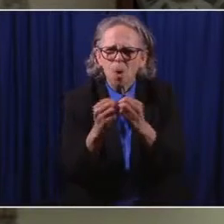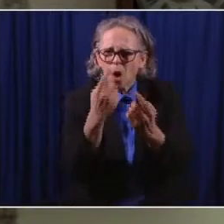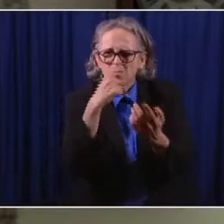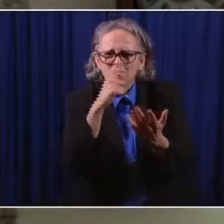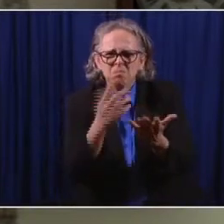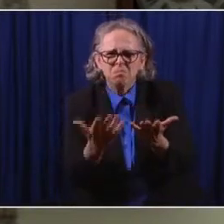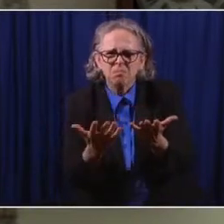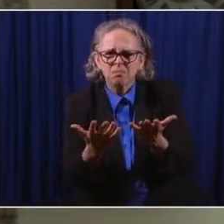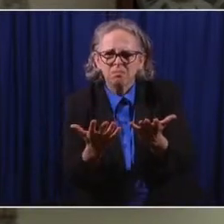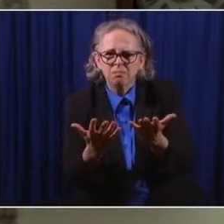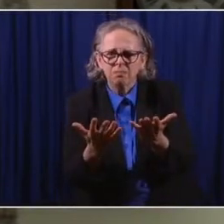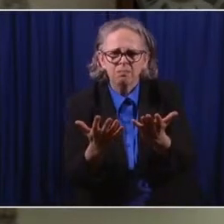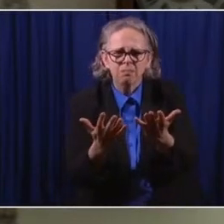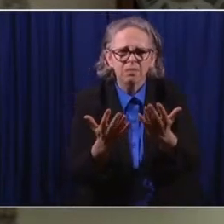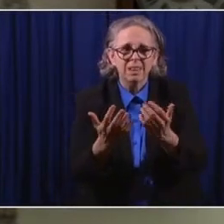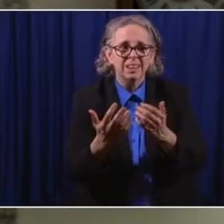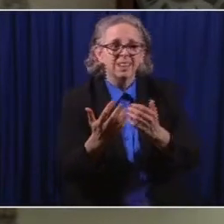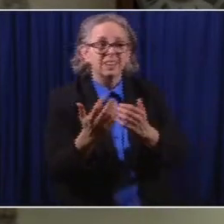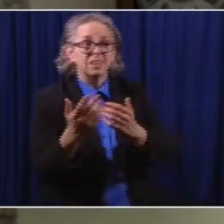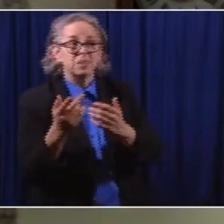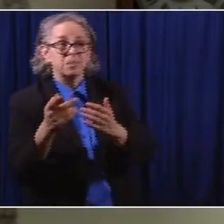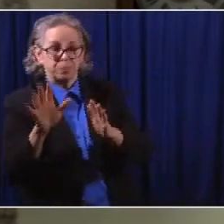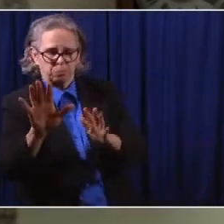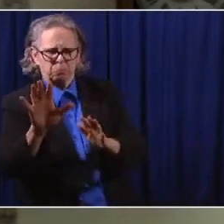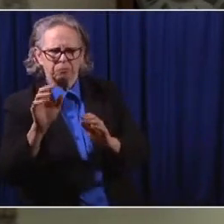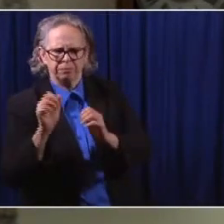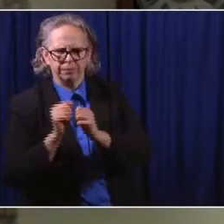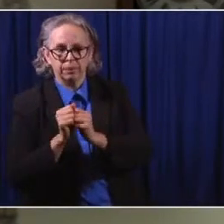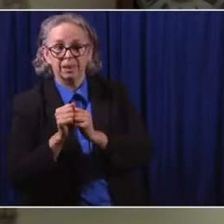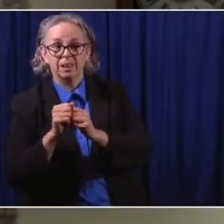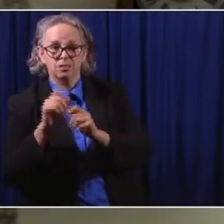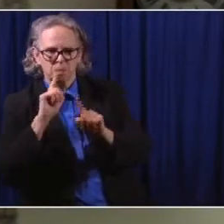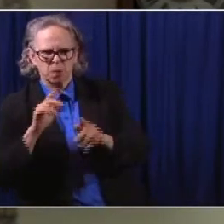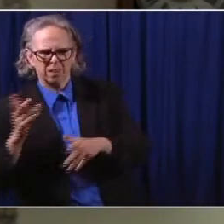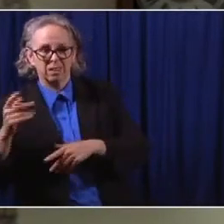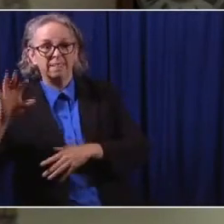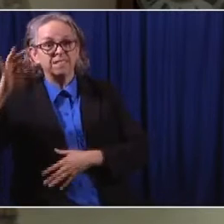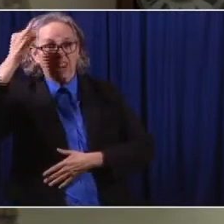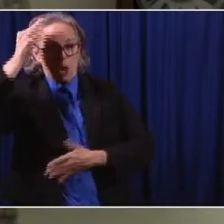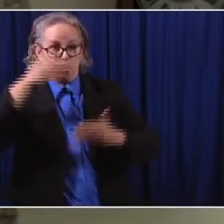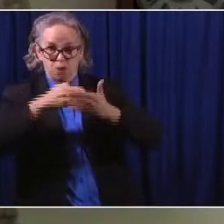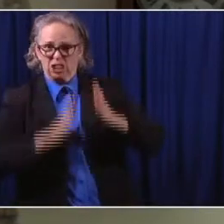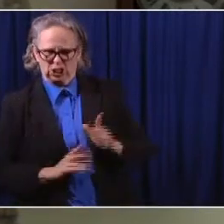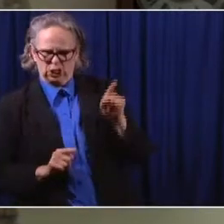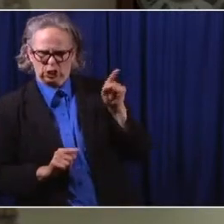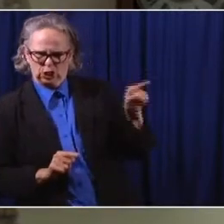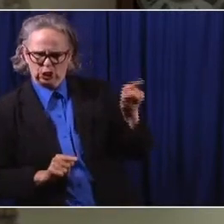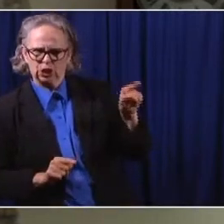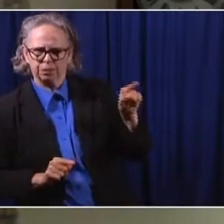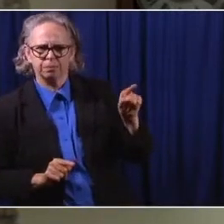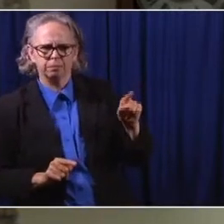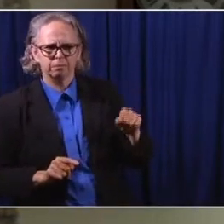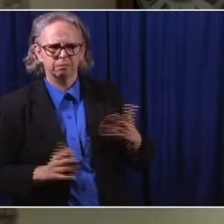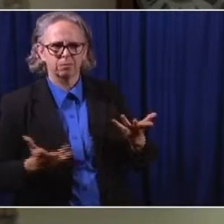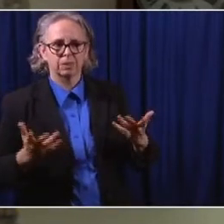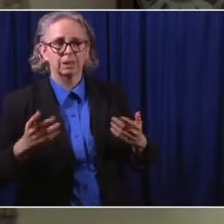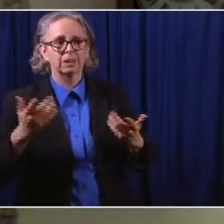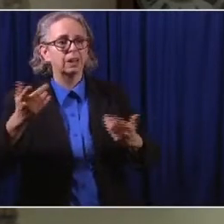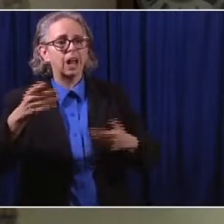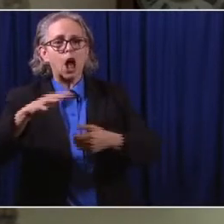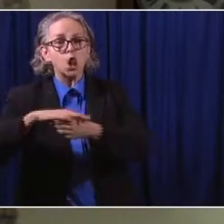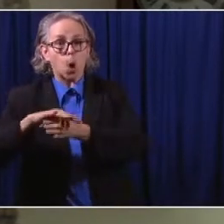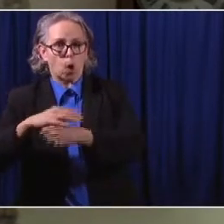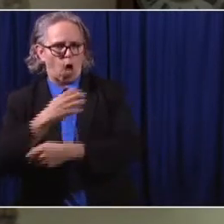Yeah, one moment. So this federal prosecutors, if we're going to be working with local law enforcement